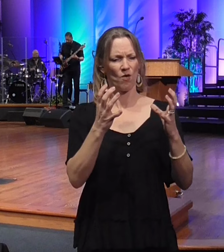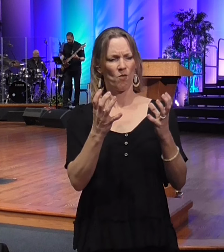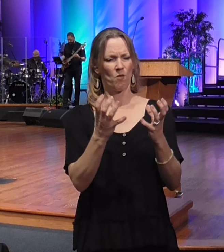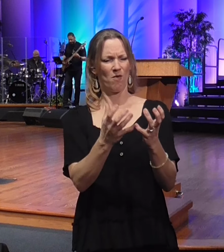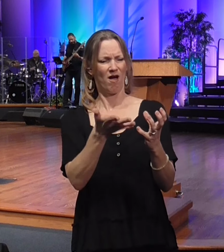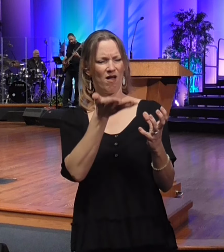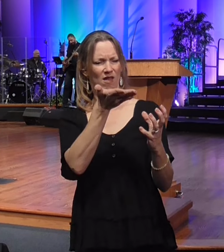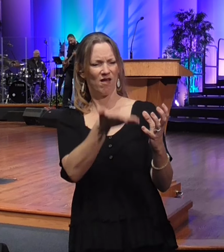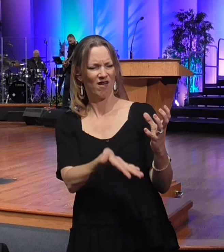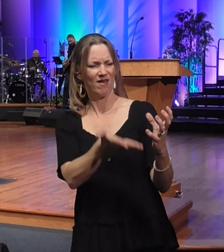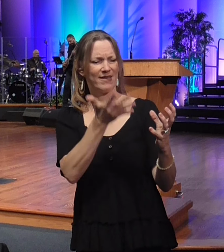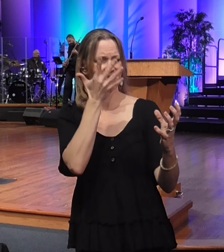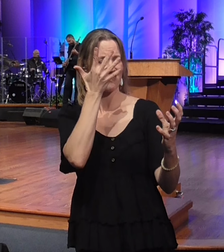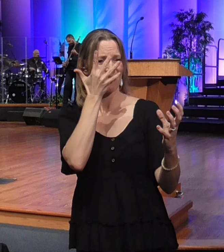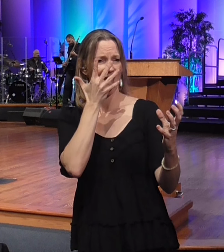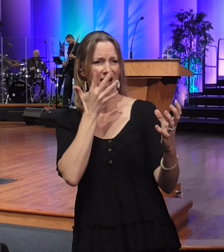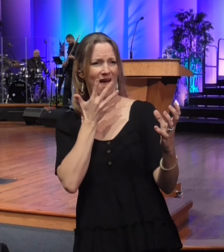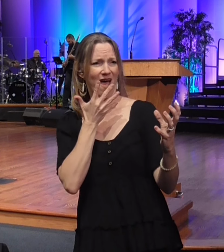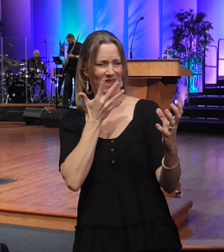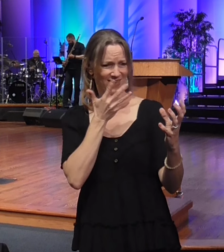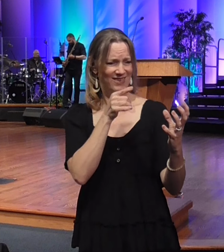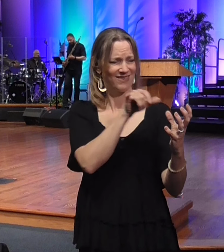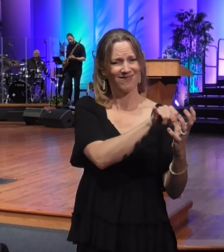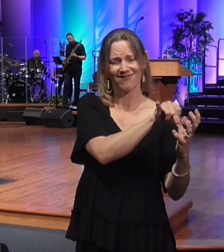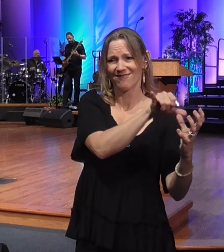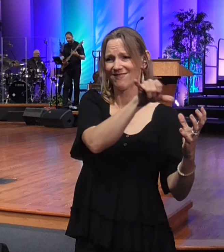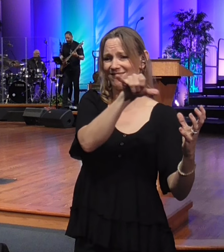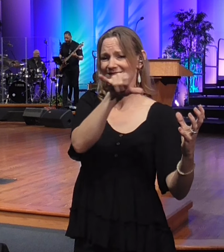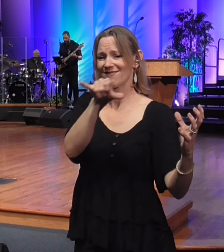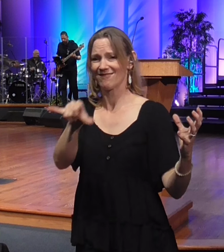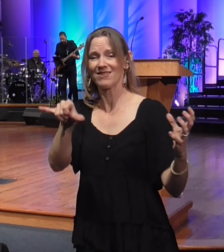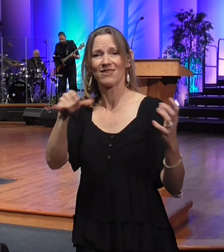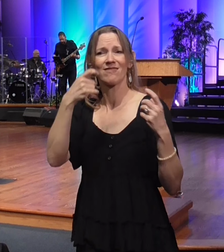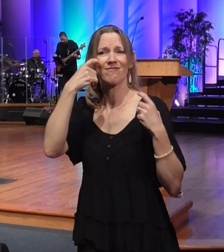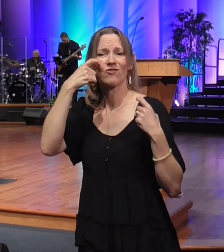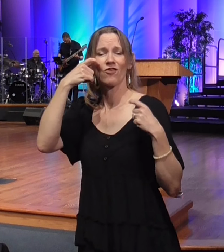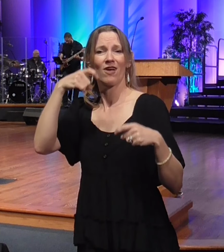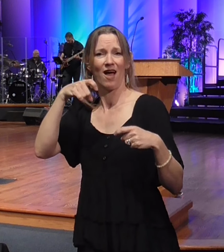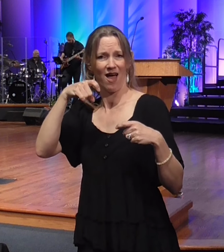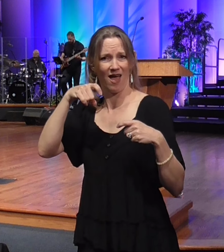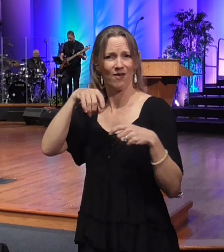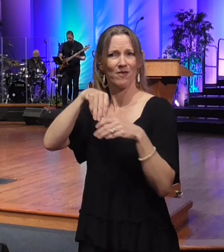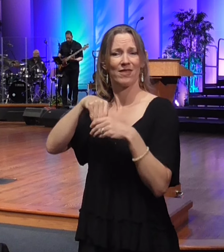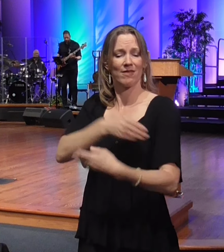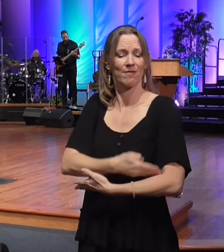Like a tear and a lullaby.